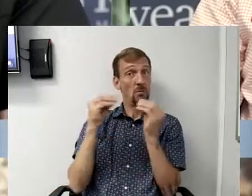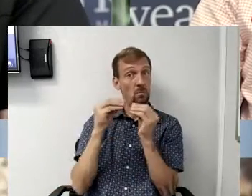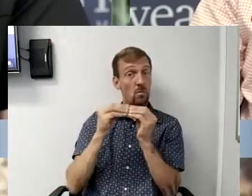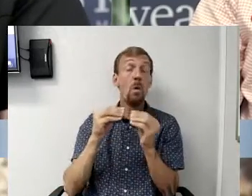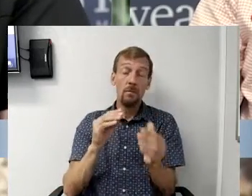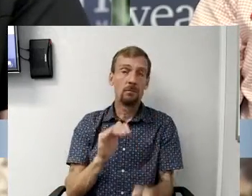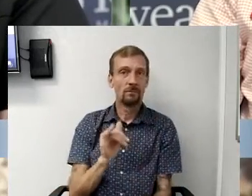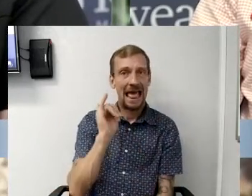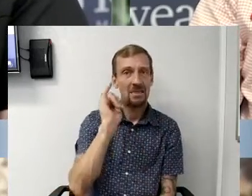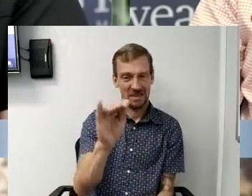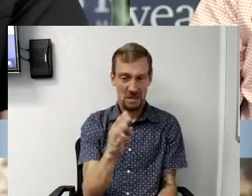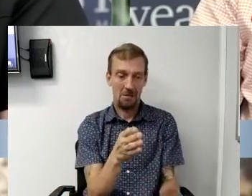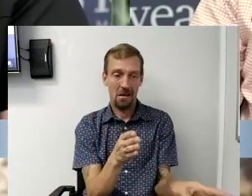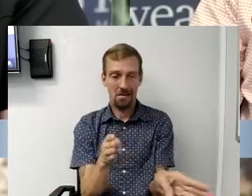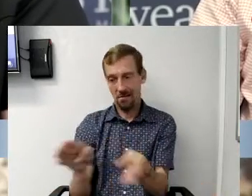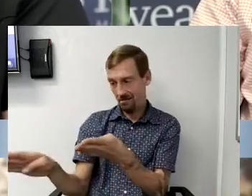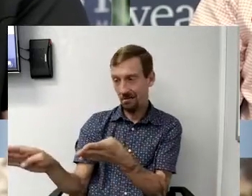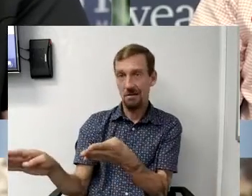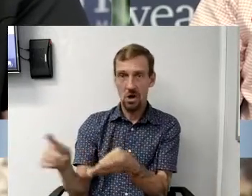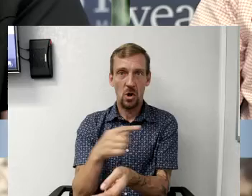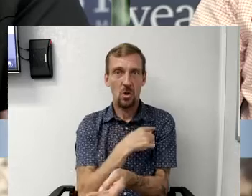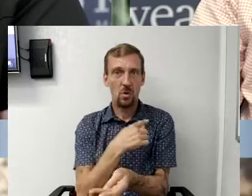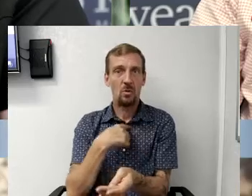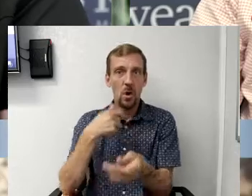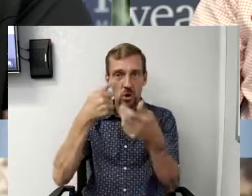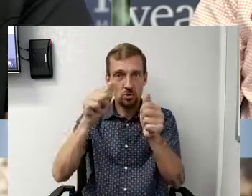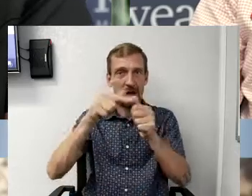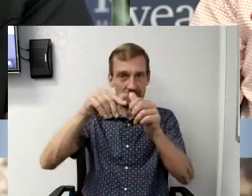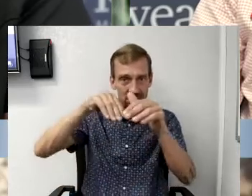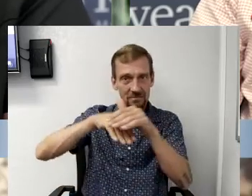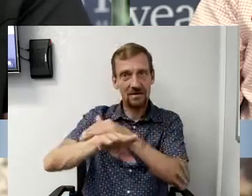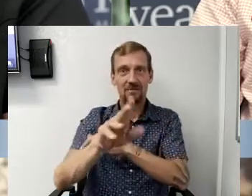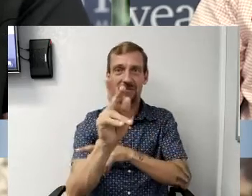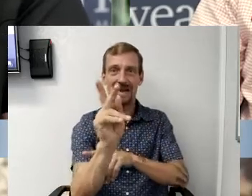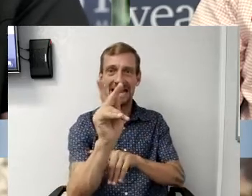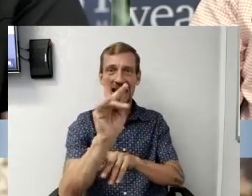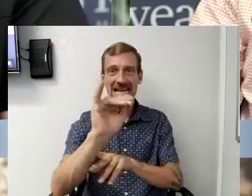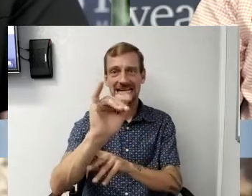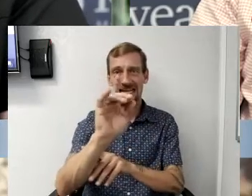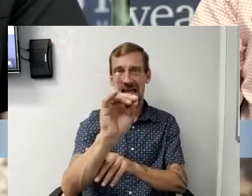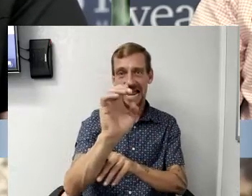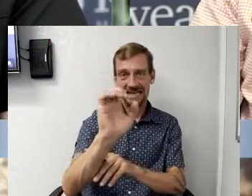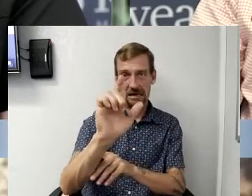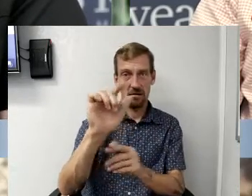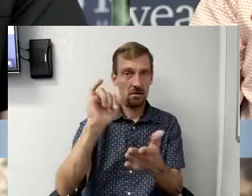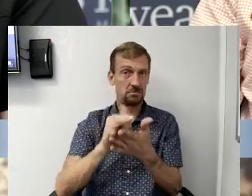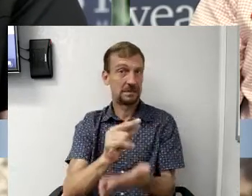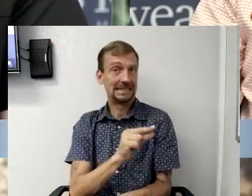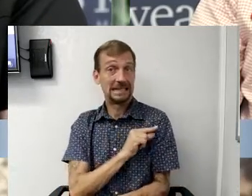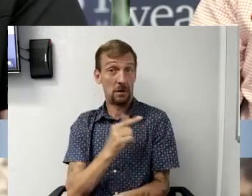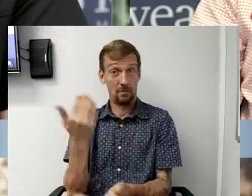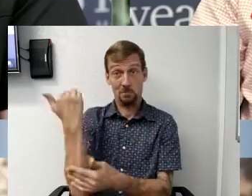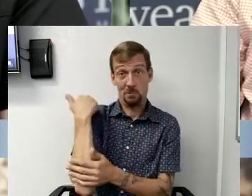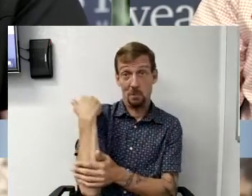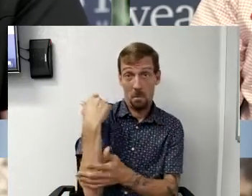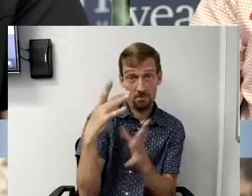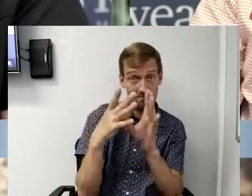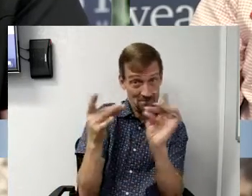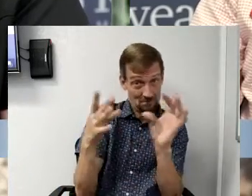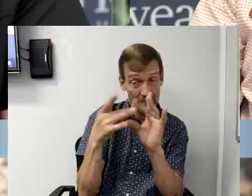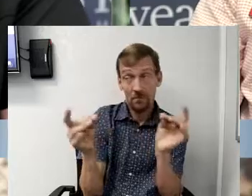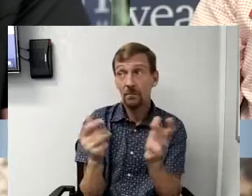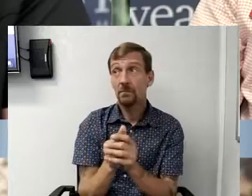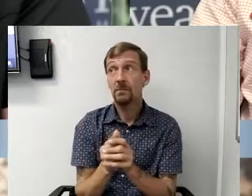Plus, we were able to tap into that Kaweah platform that I know Gary has mentioned. And they as